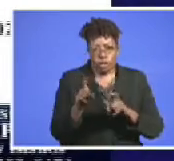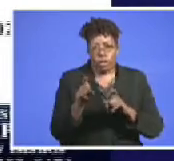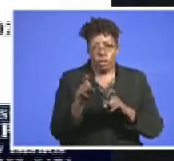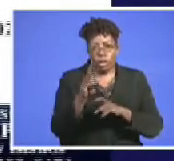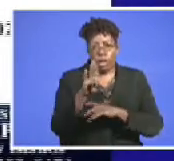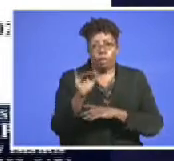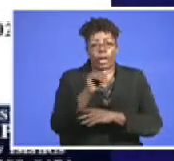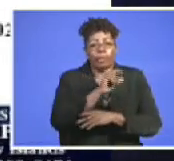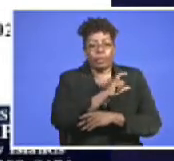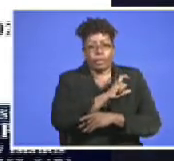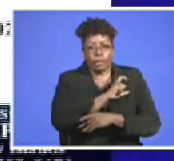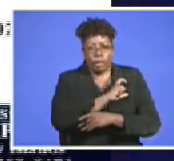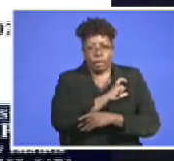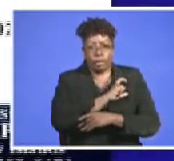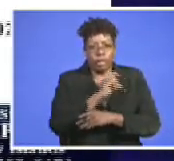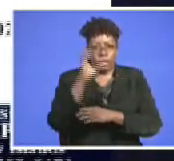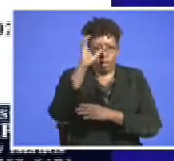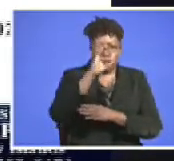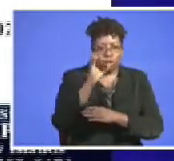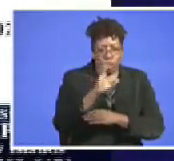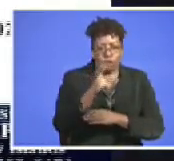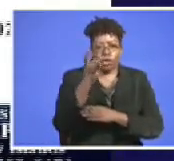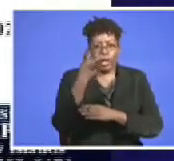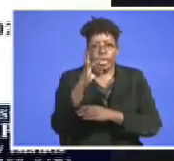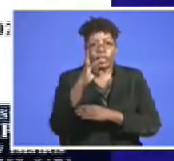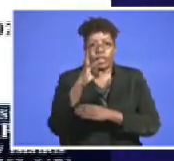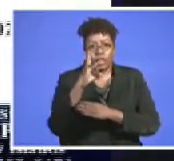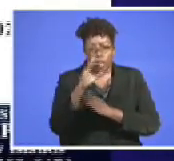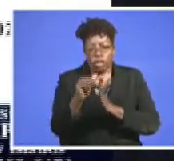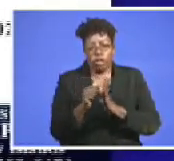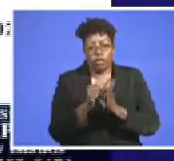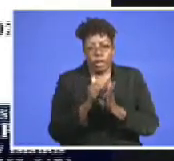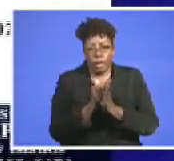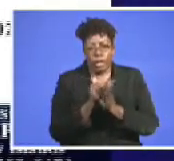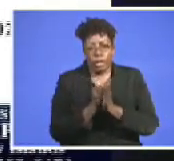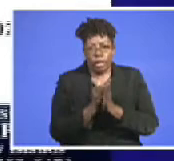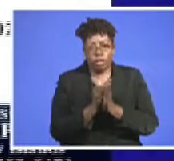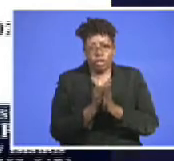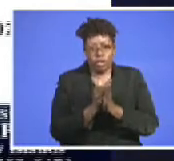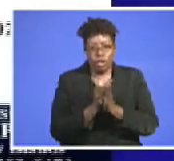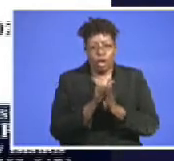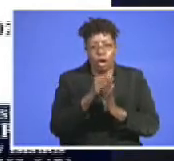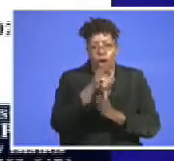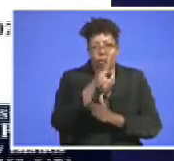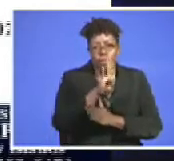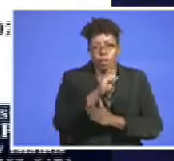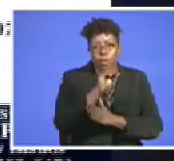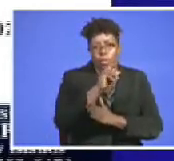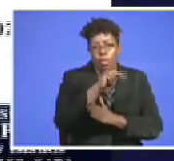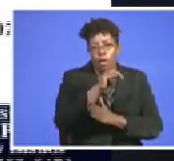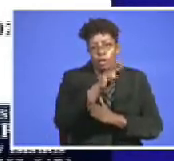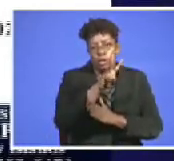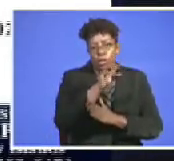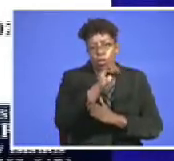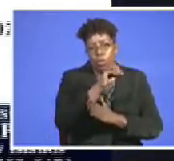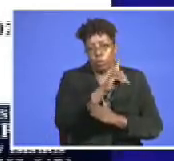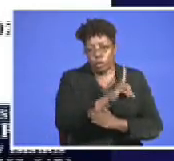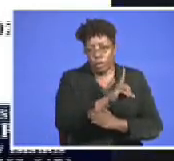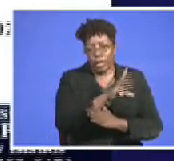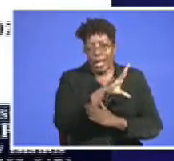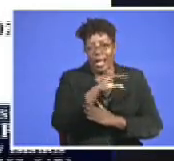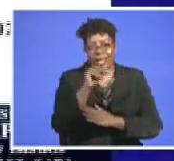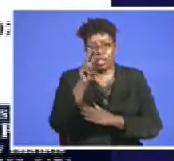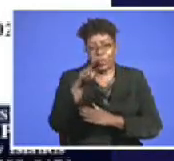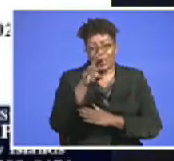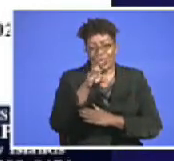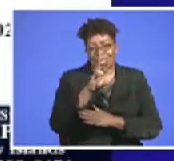police. Meantime, the search continues for 18-year-old Mauricio Webster, alias Bunwood, of 2nd Street, The Grove, and